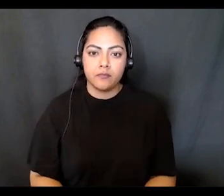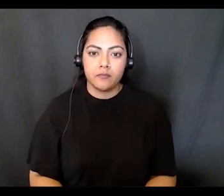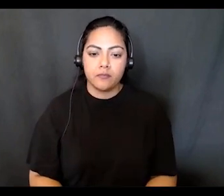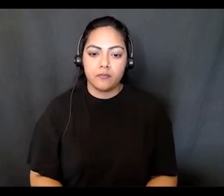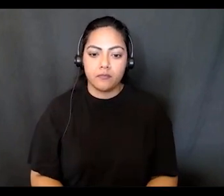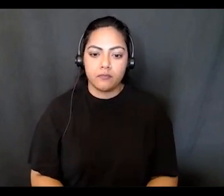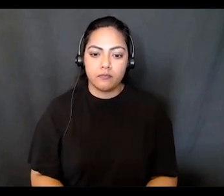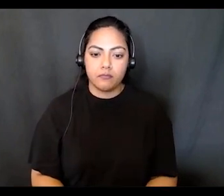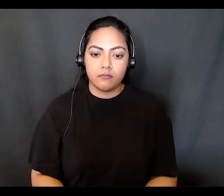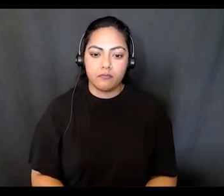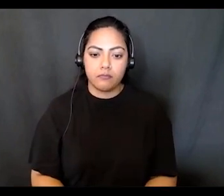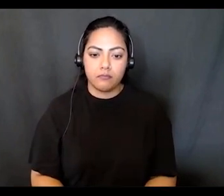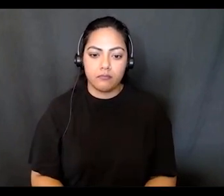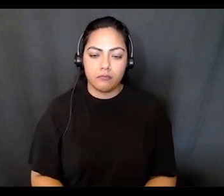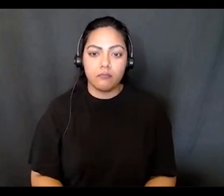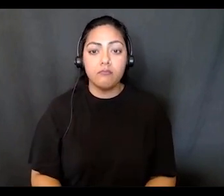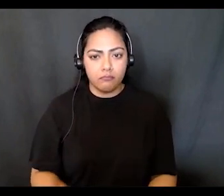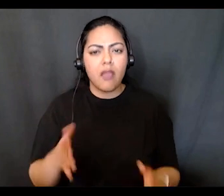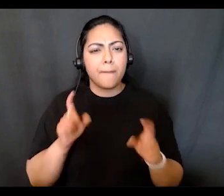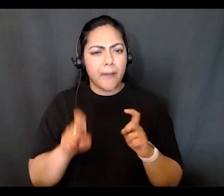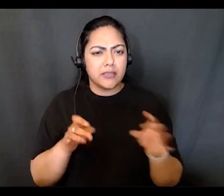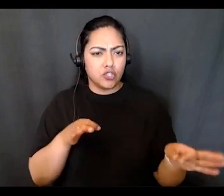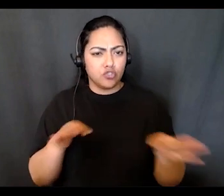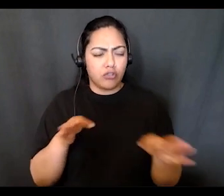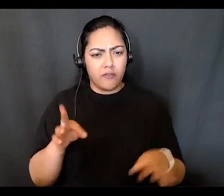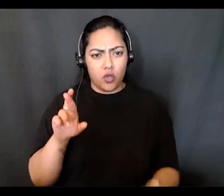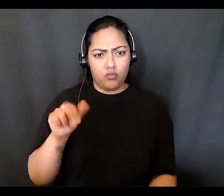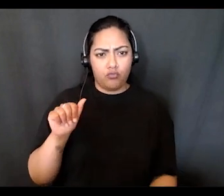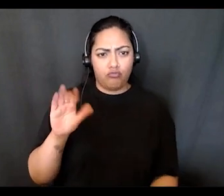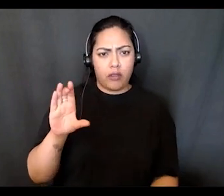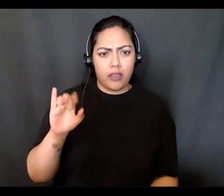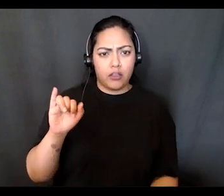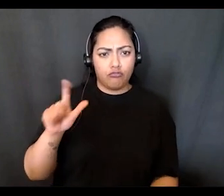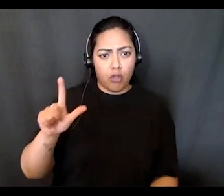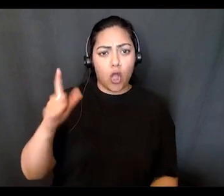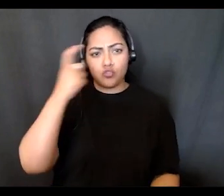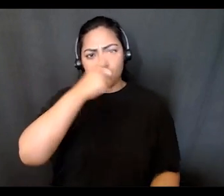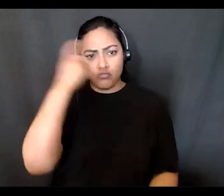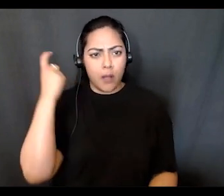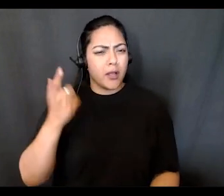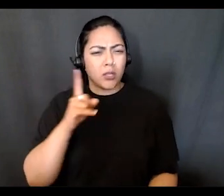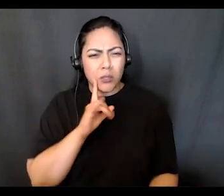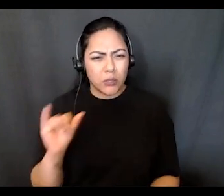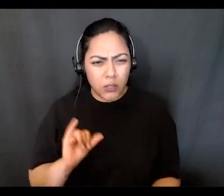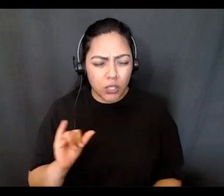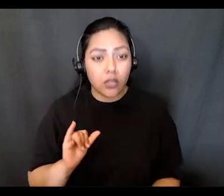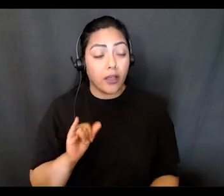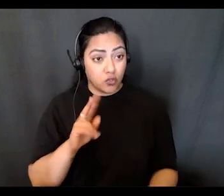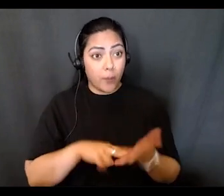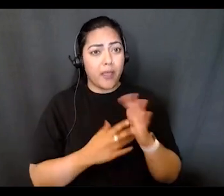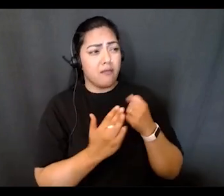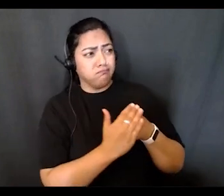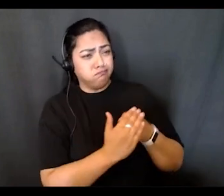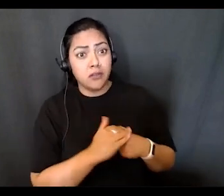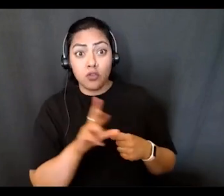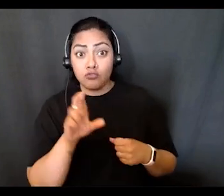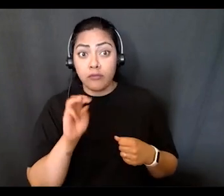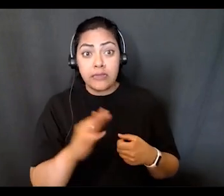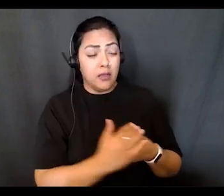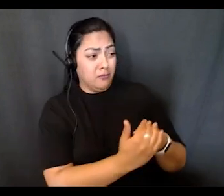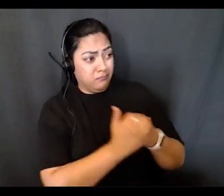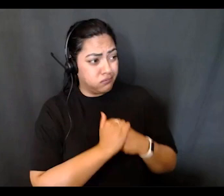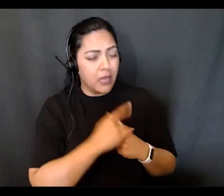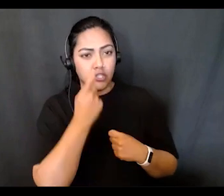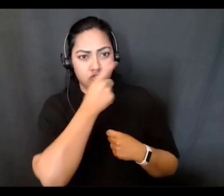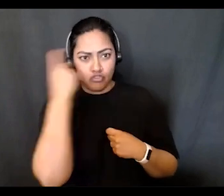So here we have, we should be able to define what racial trauma is. So the ways in which racism actually is a form of trauma